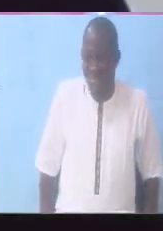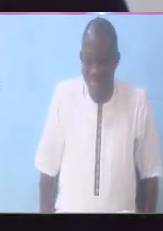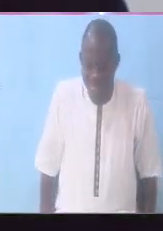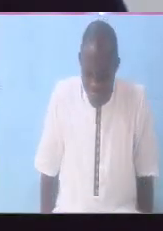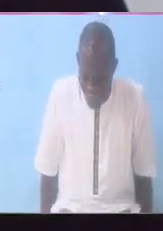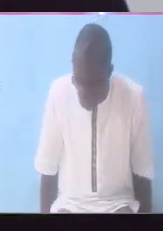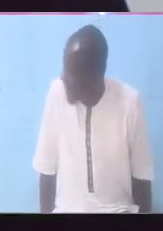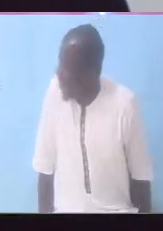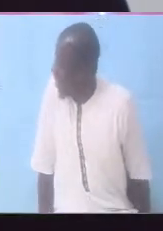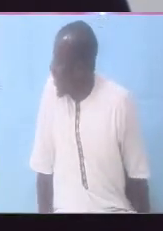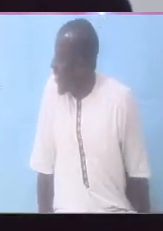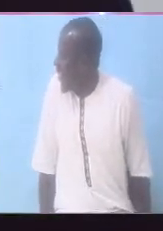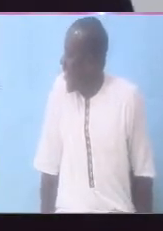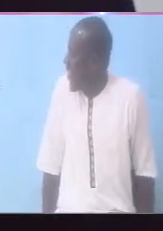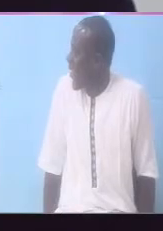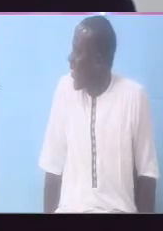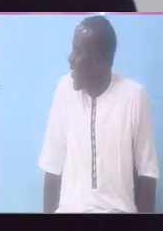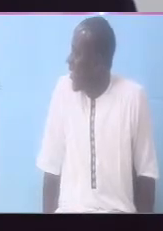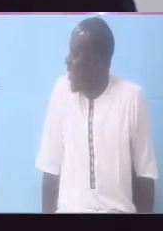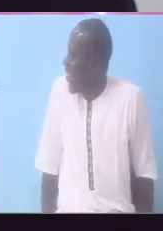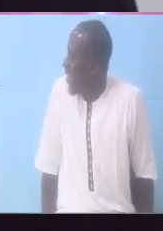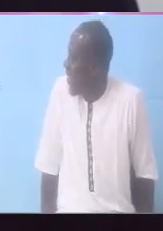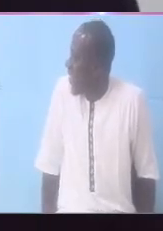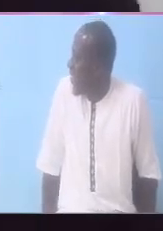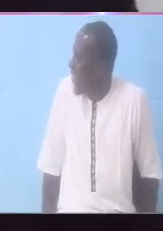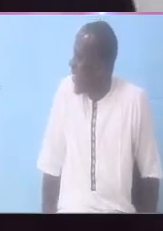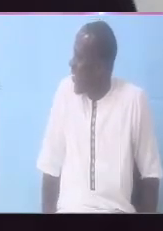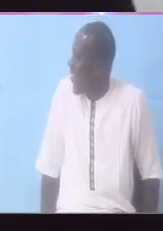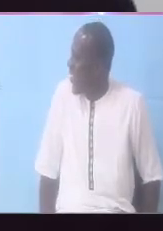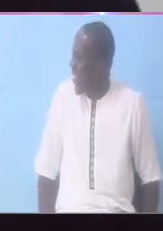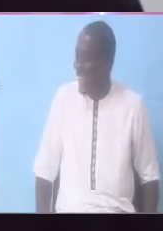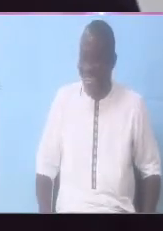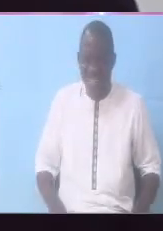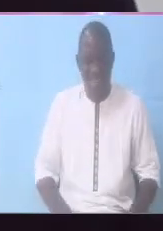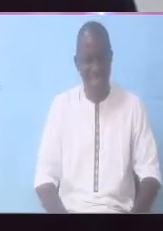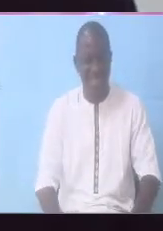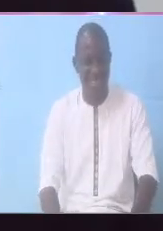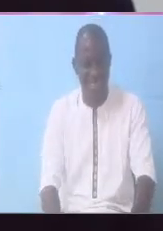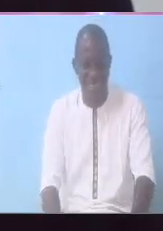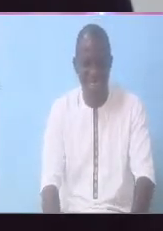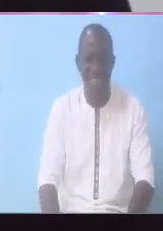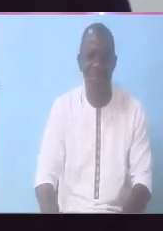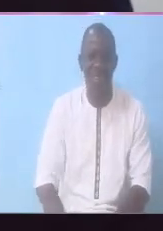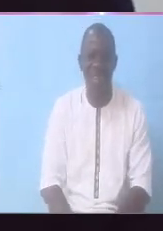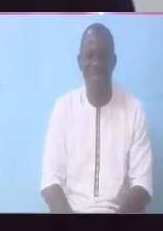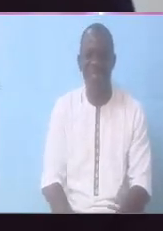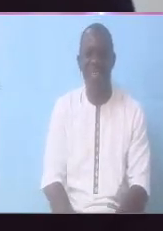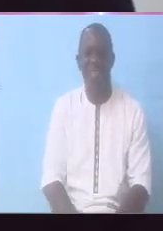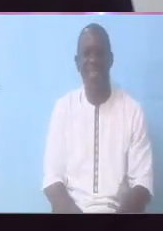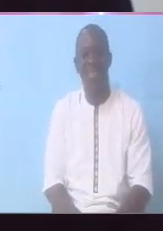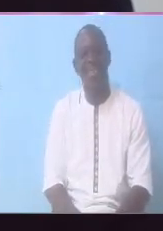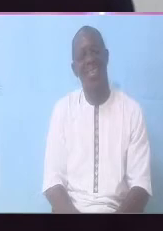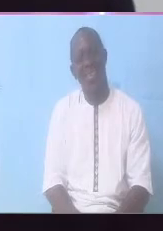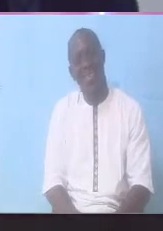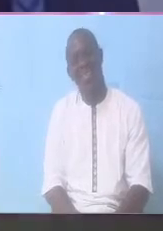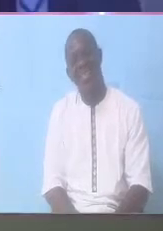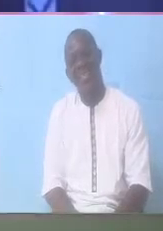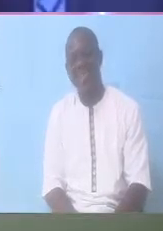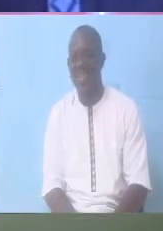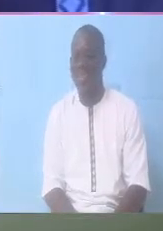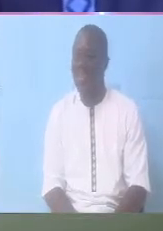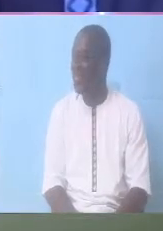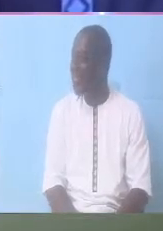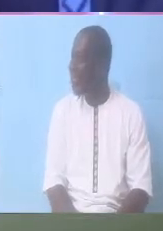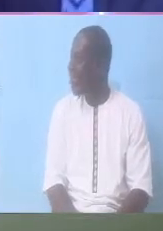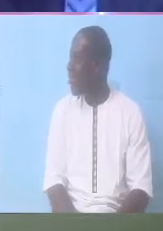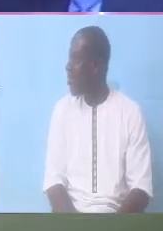no sweating. You want to come out of me and said, yeah, Jammeh, give orders. And I said, I will never accept that because I wasn't there. But I'm giving the panel to come to